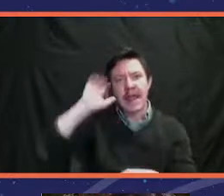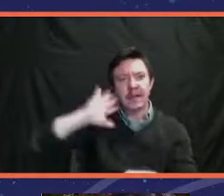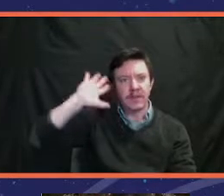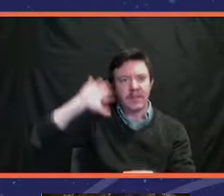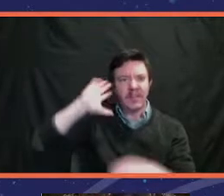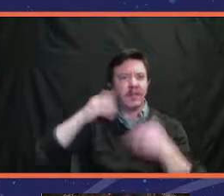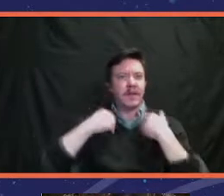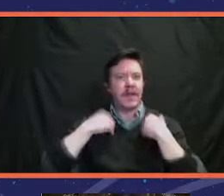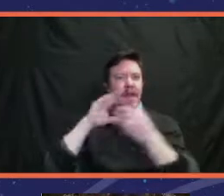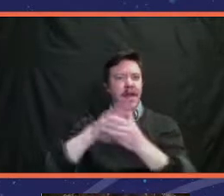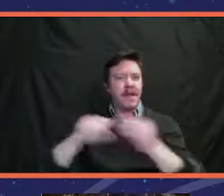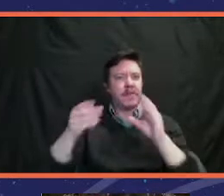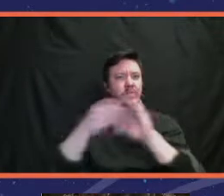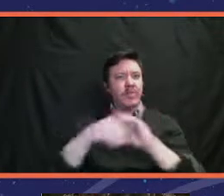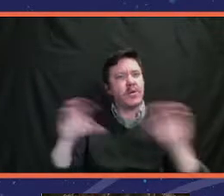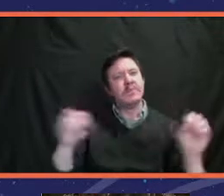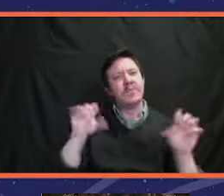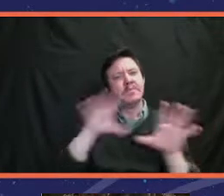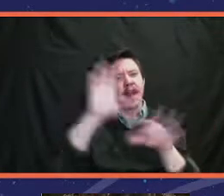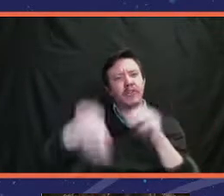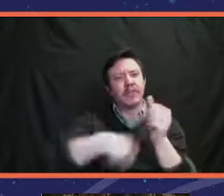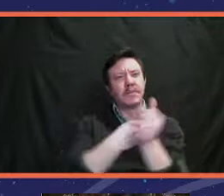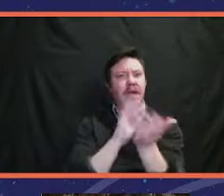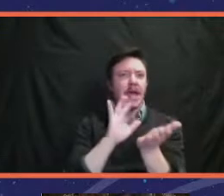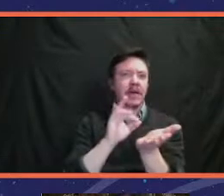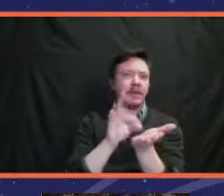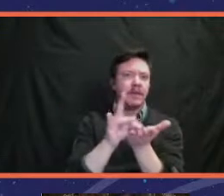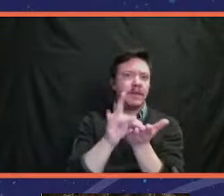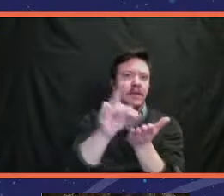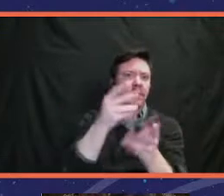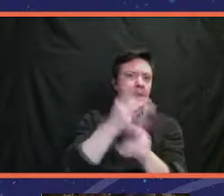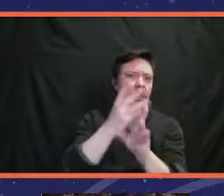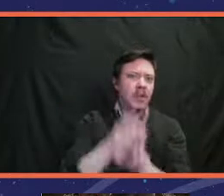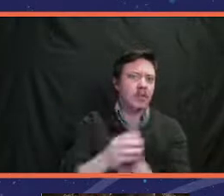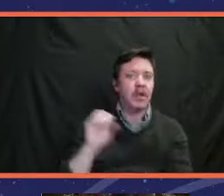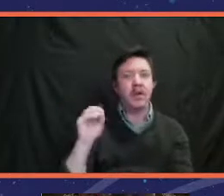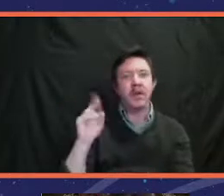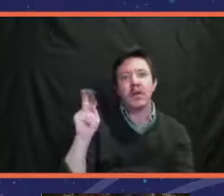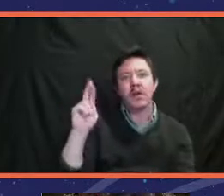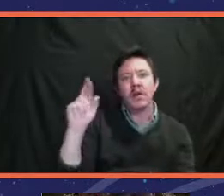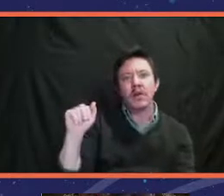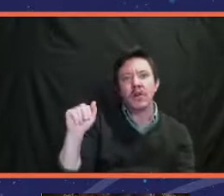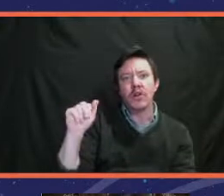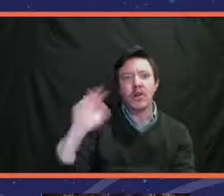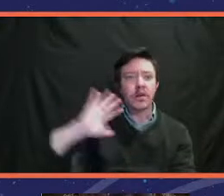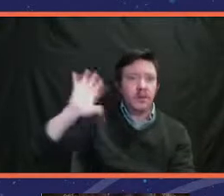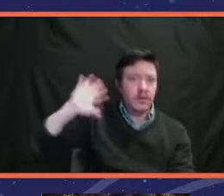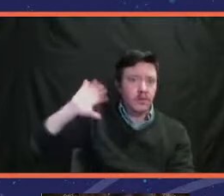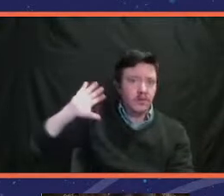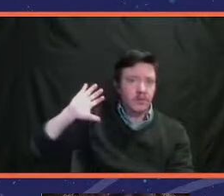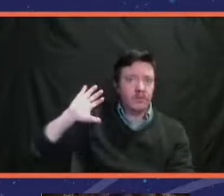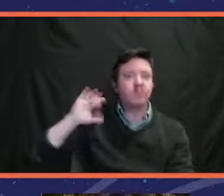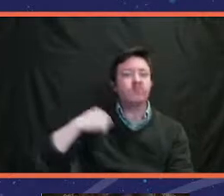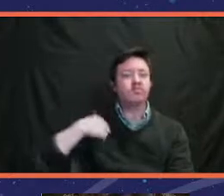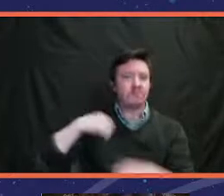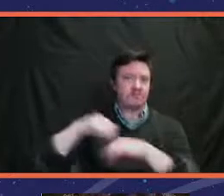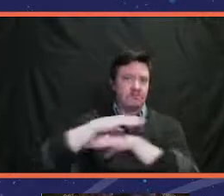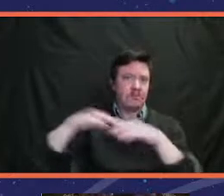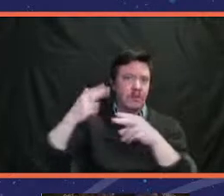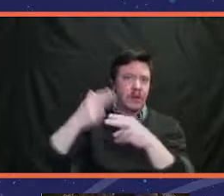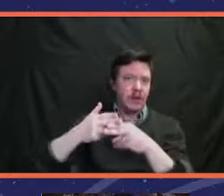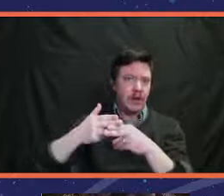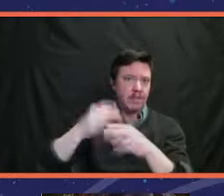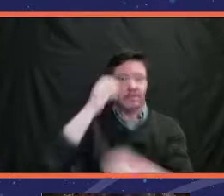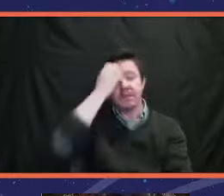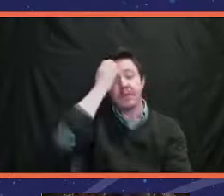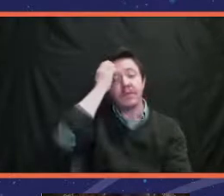seed keeping. So, you know, the okra goes by Kuruma, which is Ghanaian Twi, but it